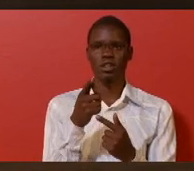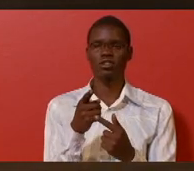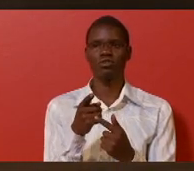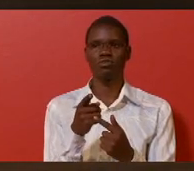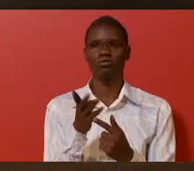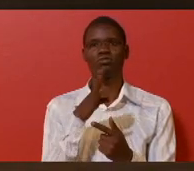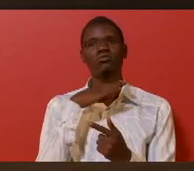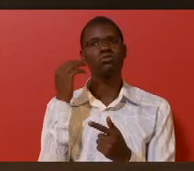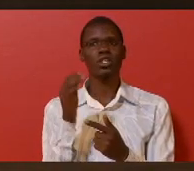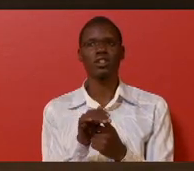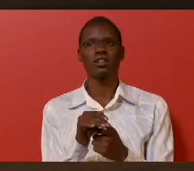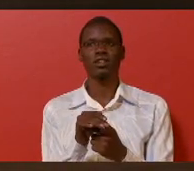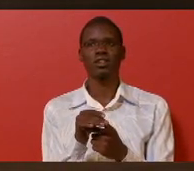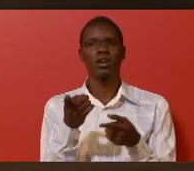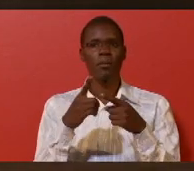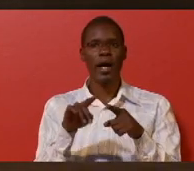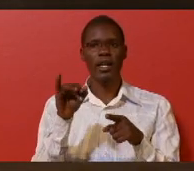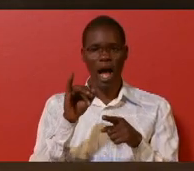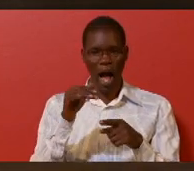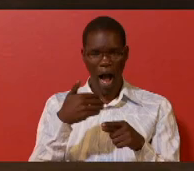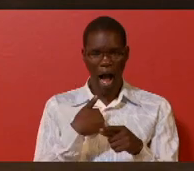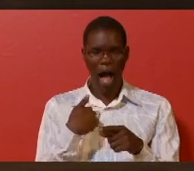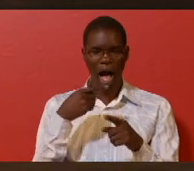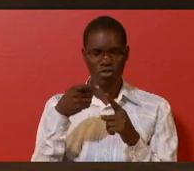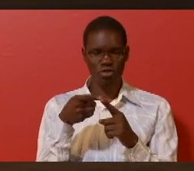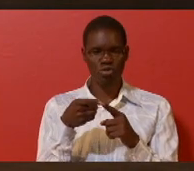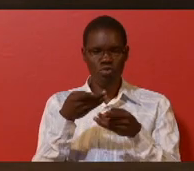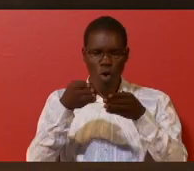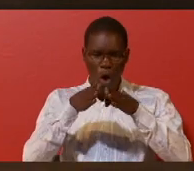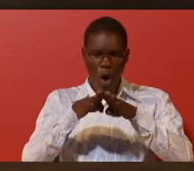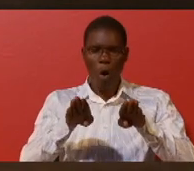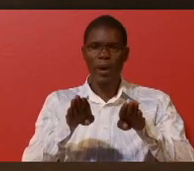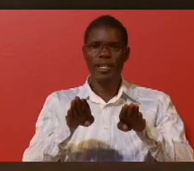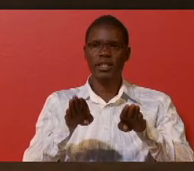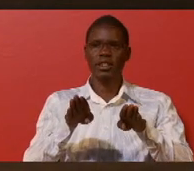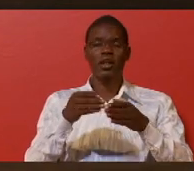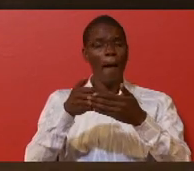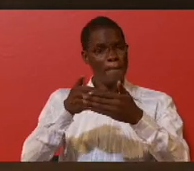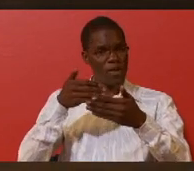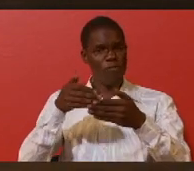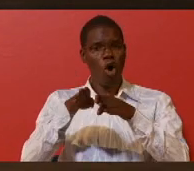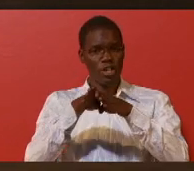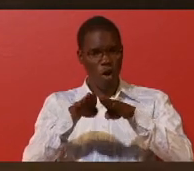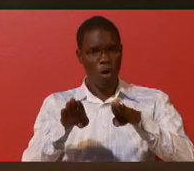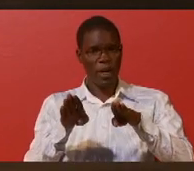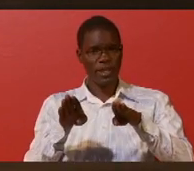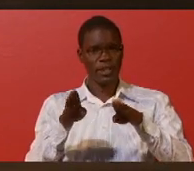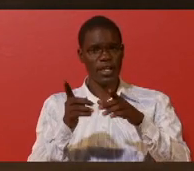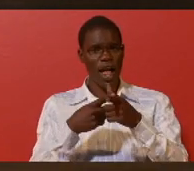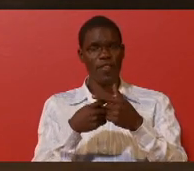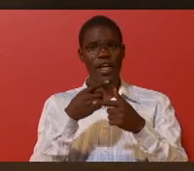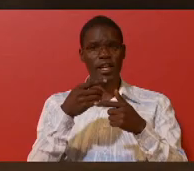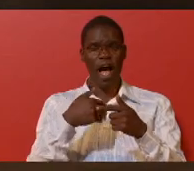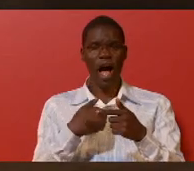It's poisonous. It has to open by itself. If you grab it and open it, before it opens by itself,